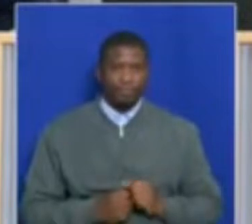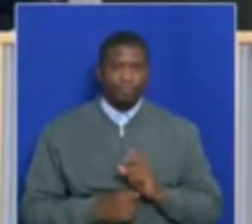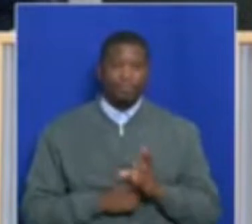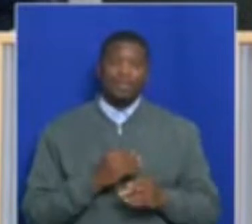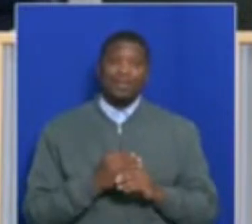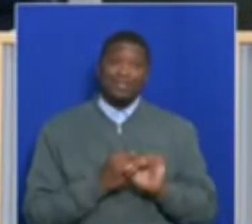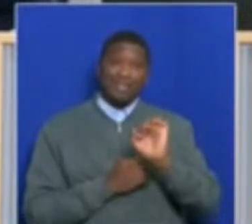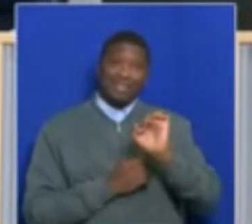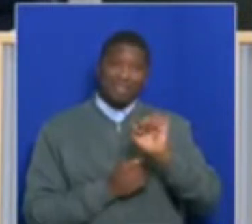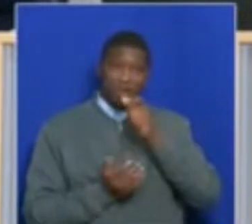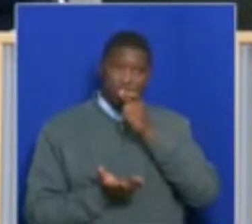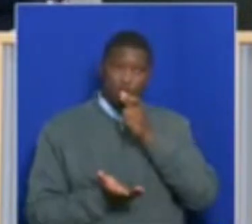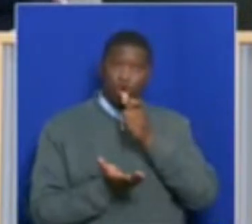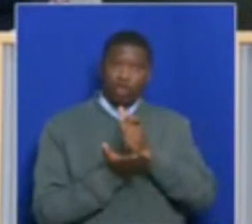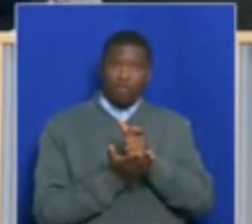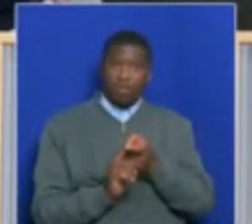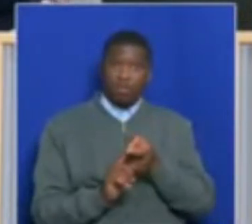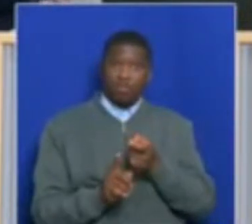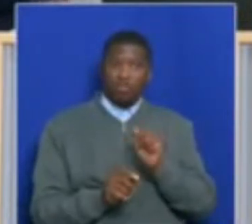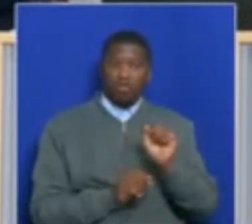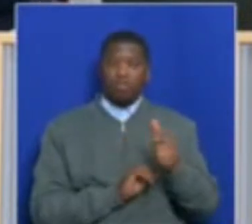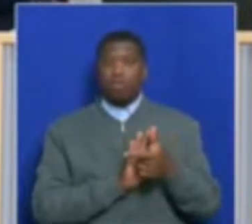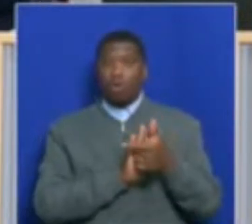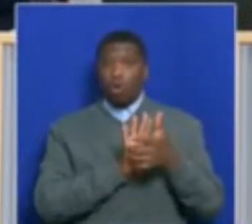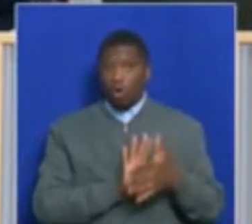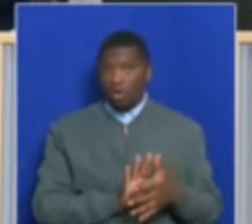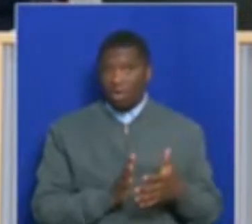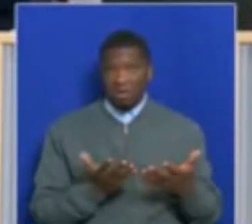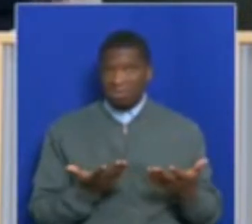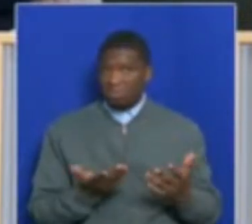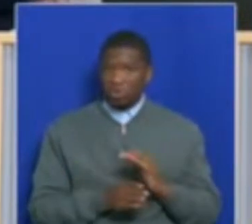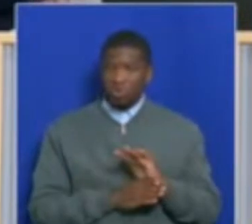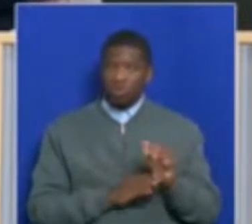the attorneys, it does not provide any assistance.